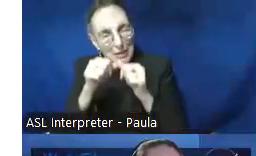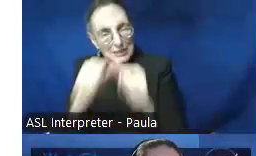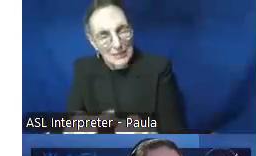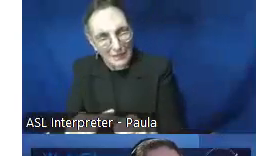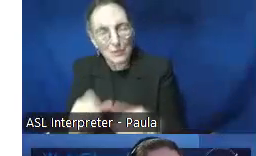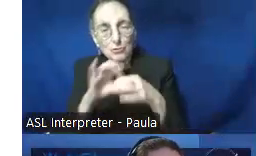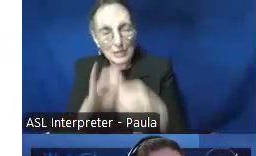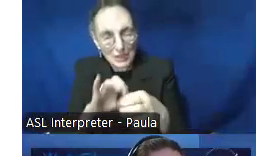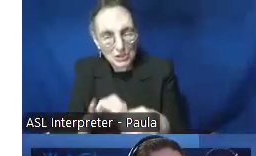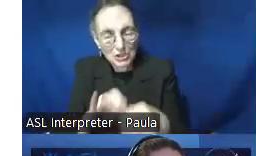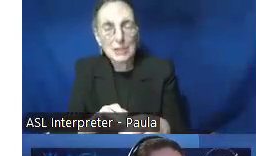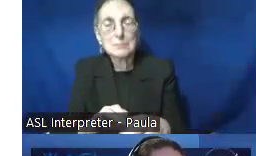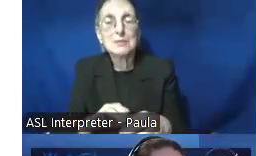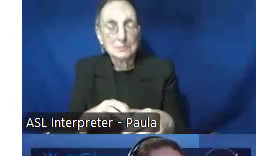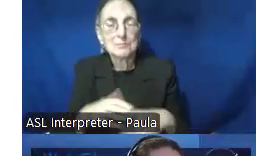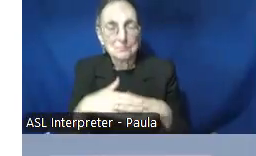over to you.